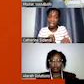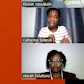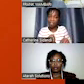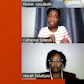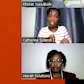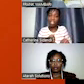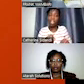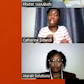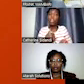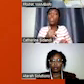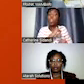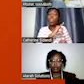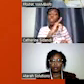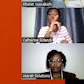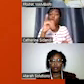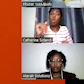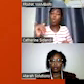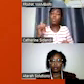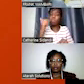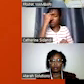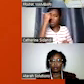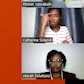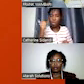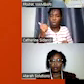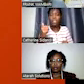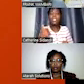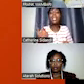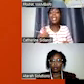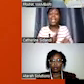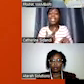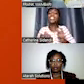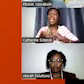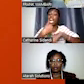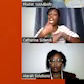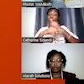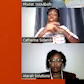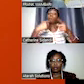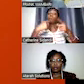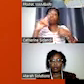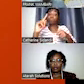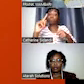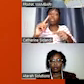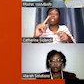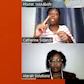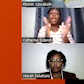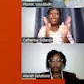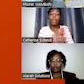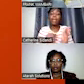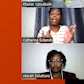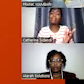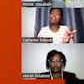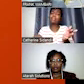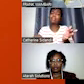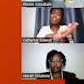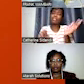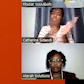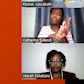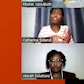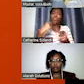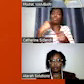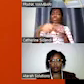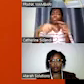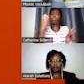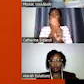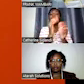have those because we have acted right and what we repeatedly do. Excellency then is